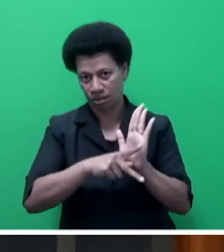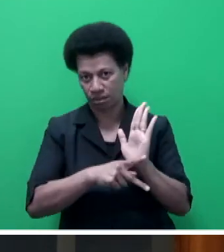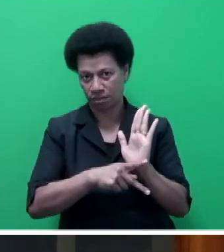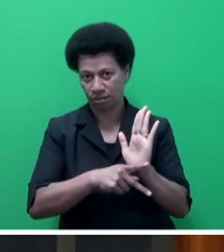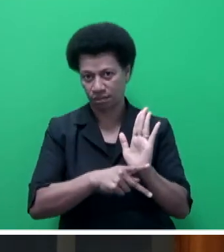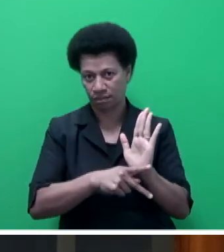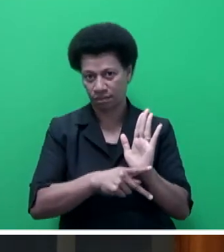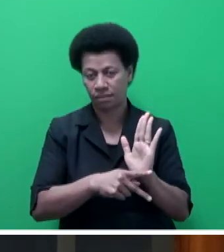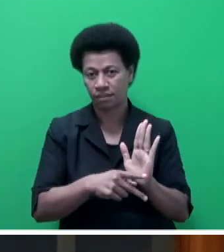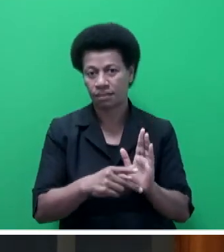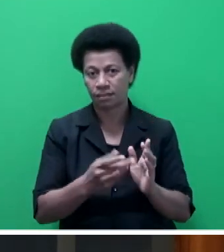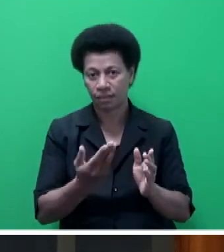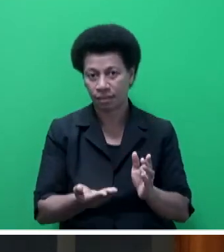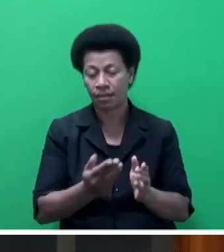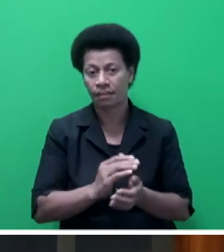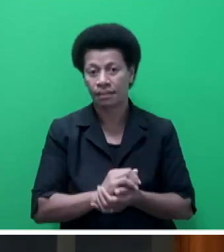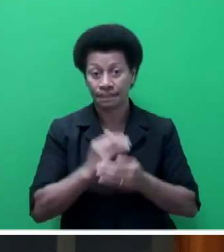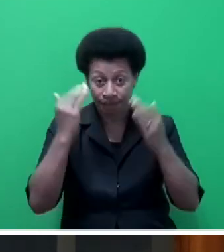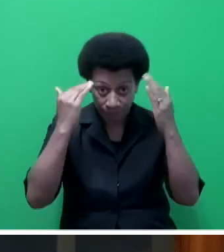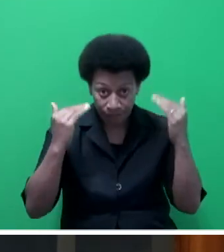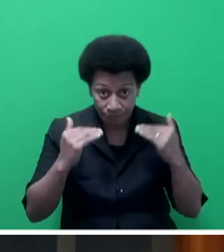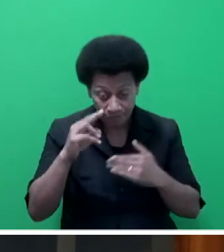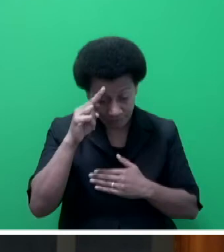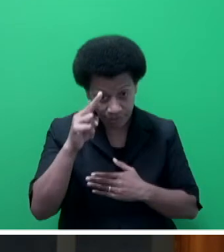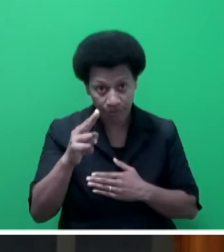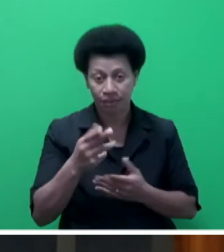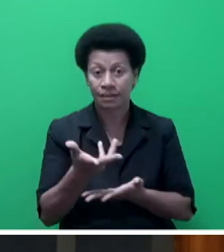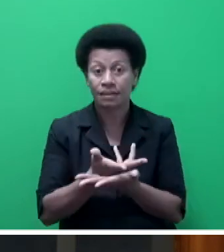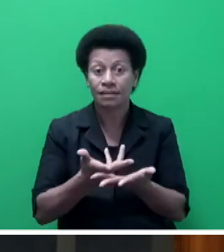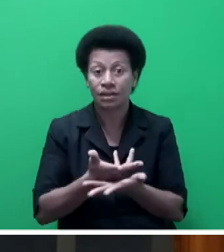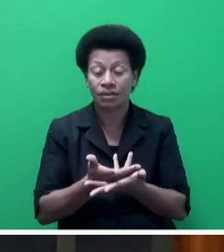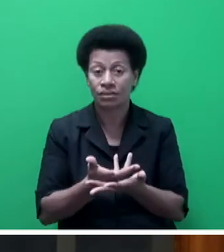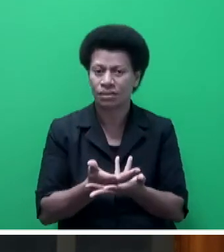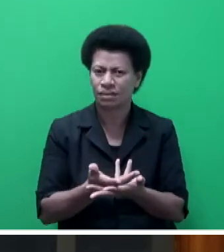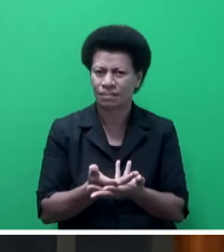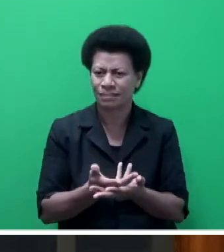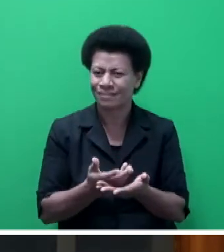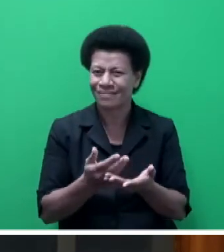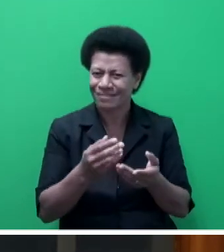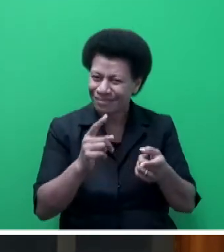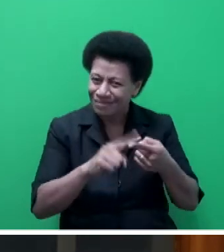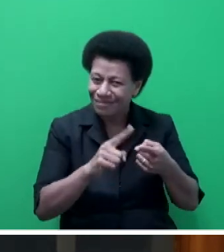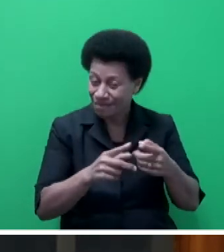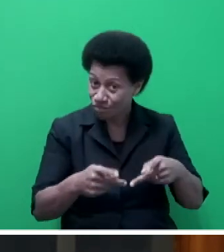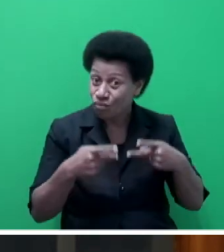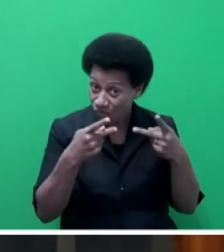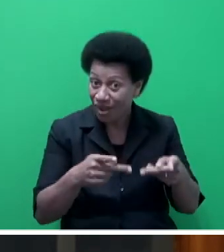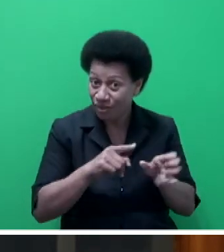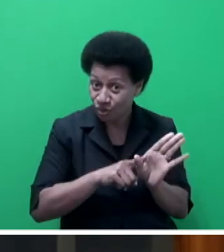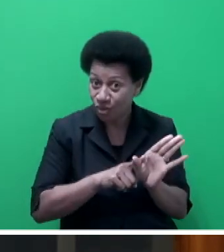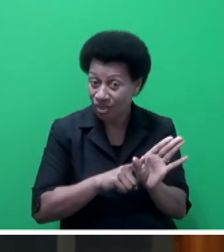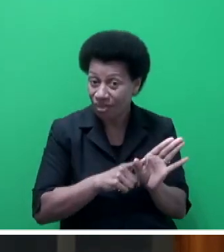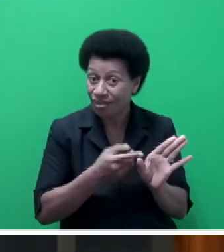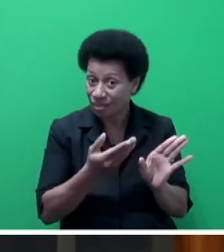Speaker said, these discussions sessions not only provided youths an opportunity to voice their concerns on